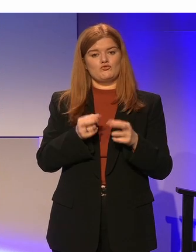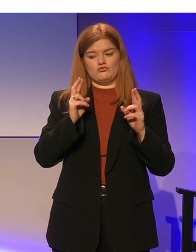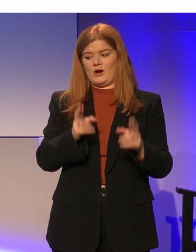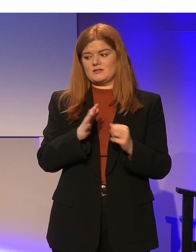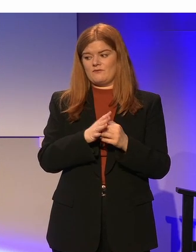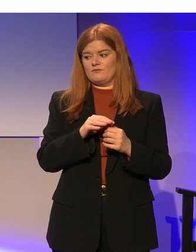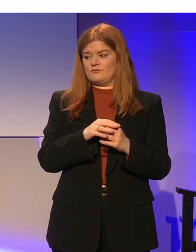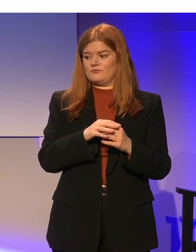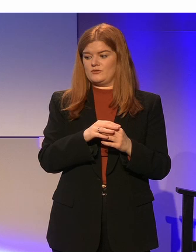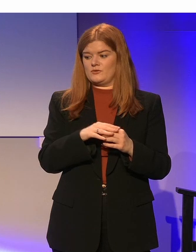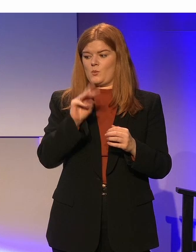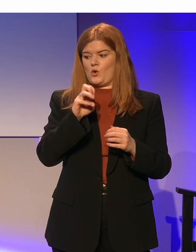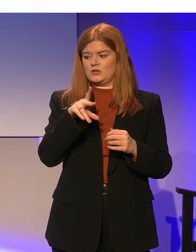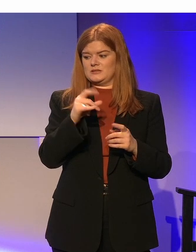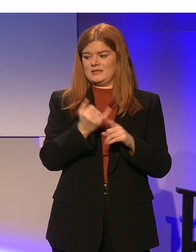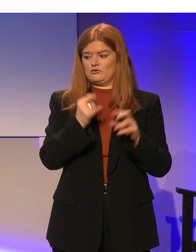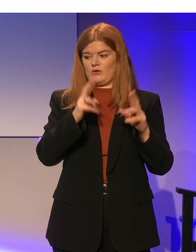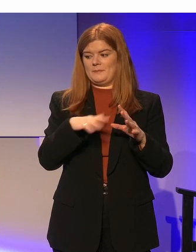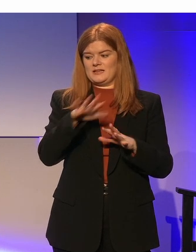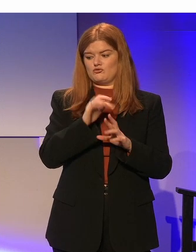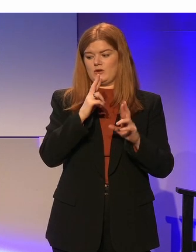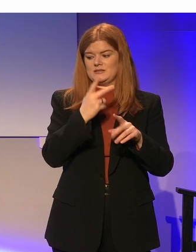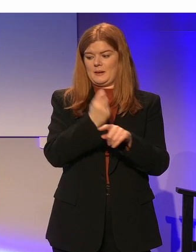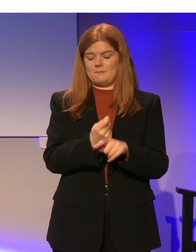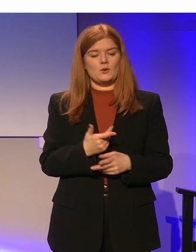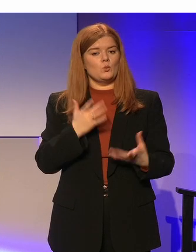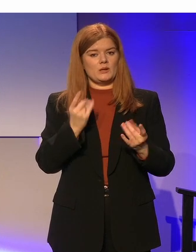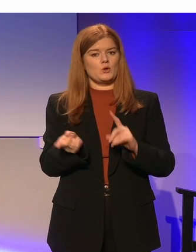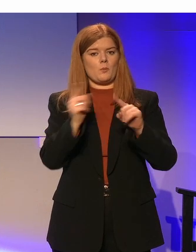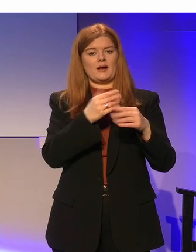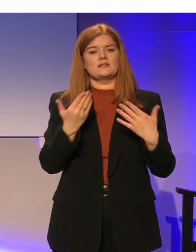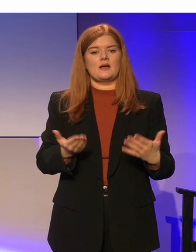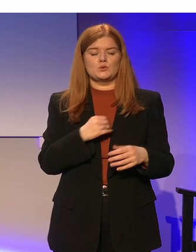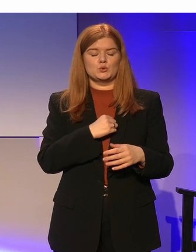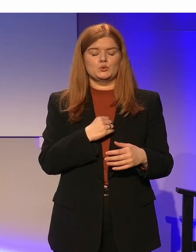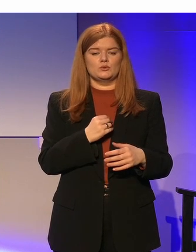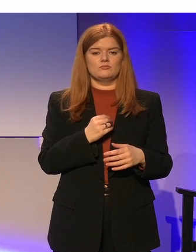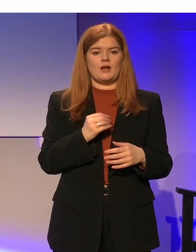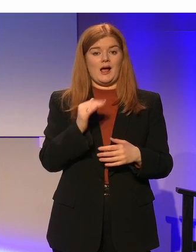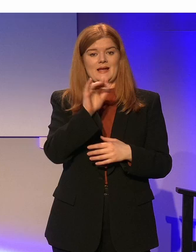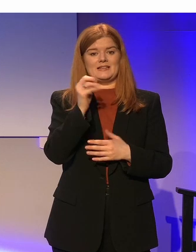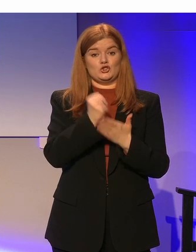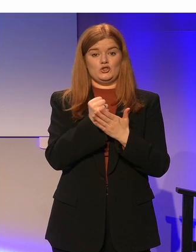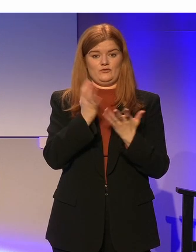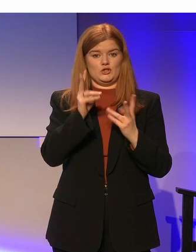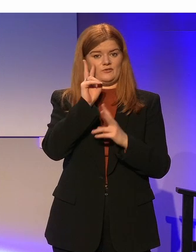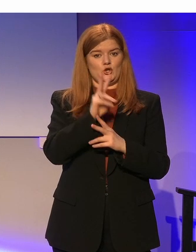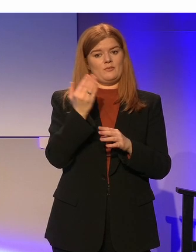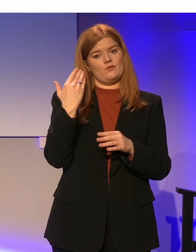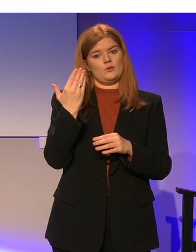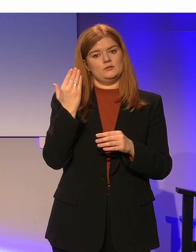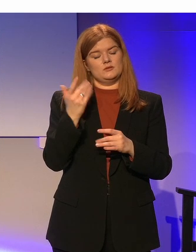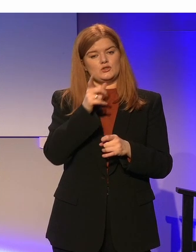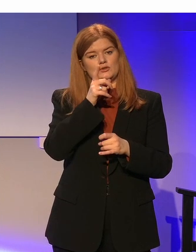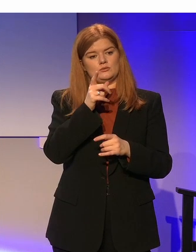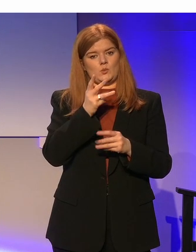support in the right place at the right time, we're going to return to our case study that we looked at